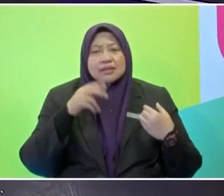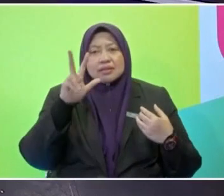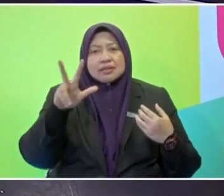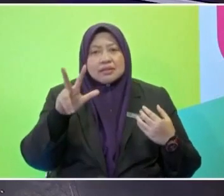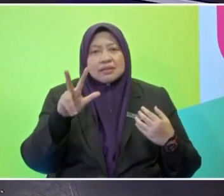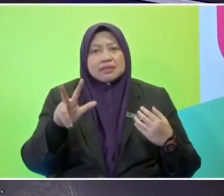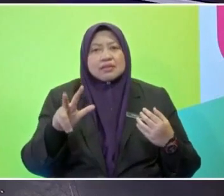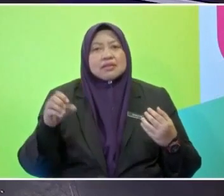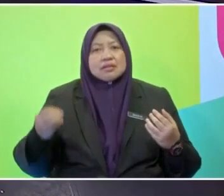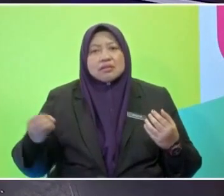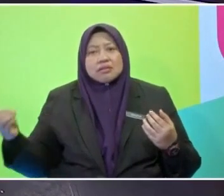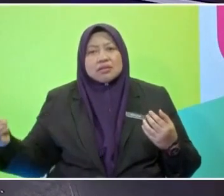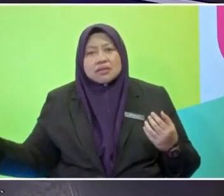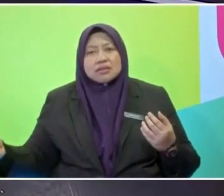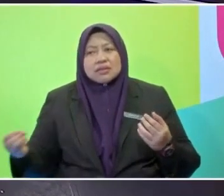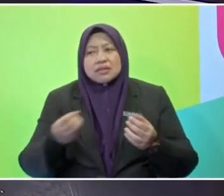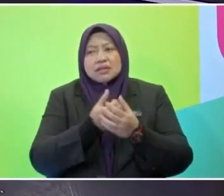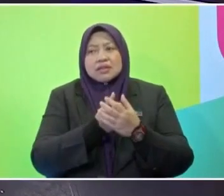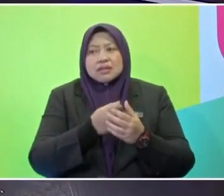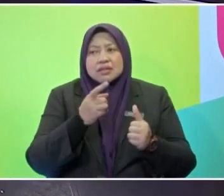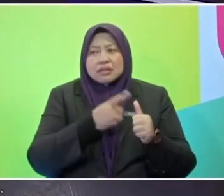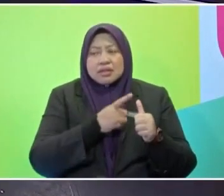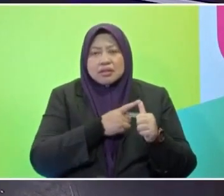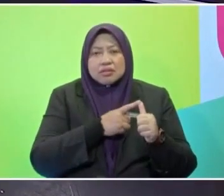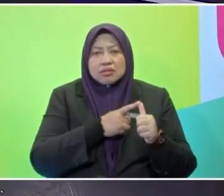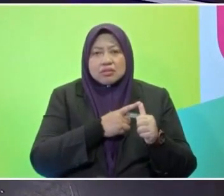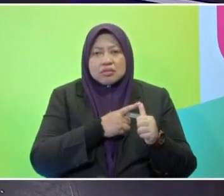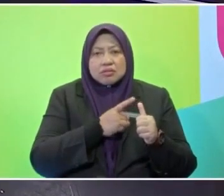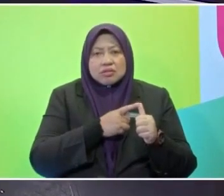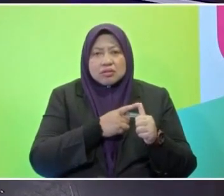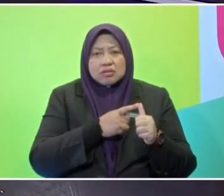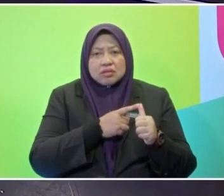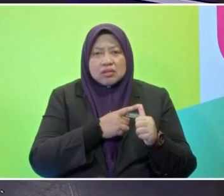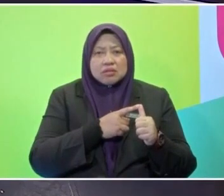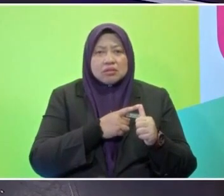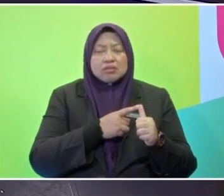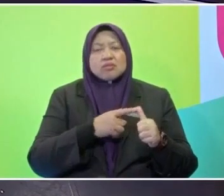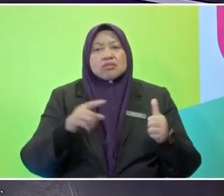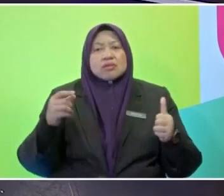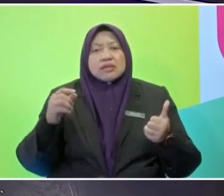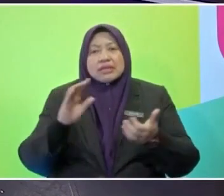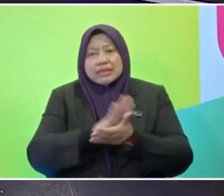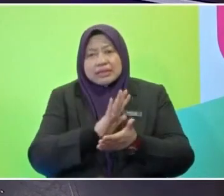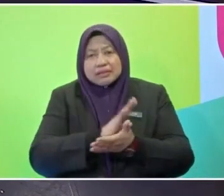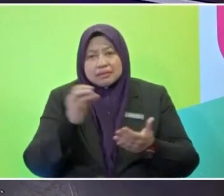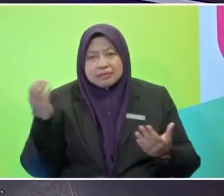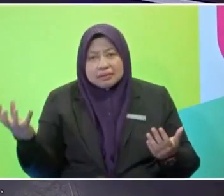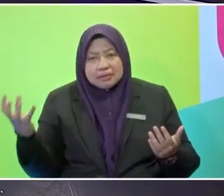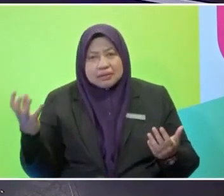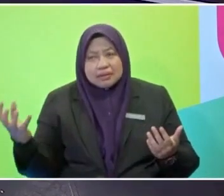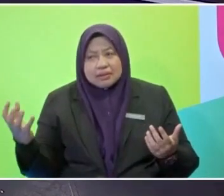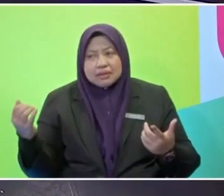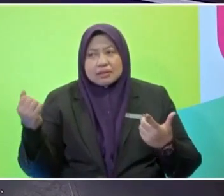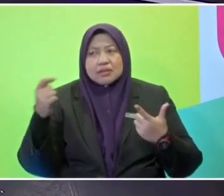objects. Mm-hmm. Okay. So the first one, the green one here, it's made out of Manila cut. All right. The second one here is made out of